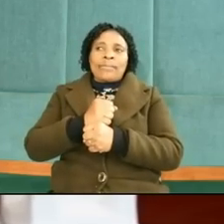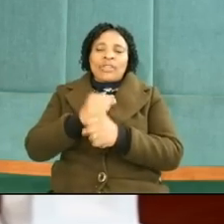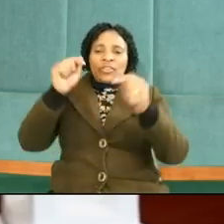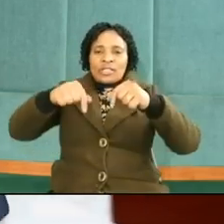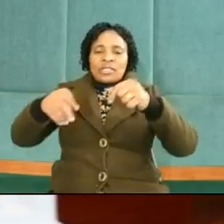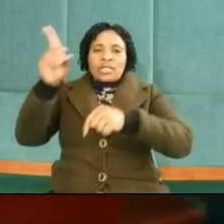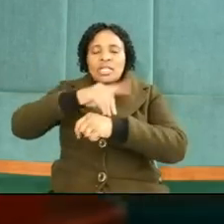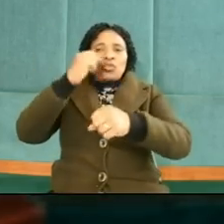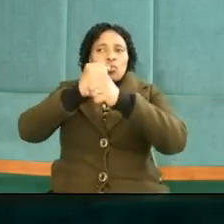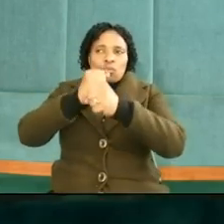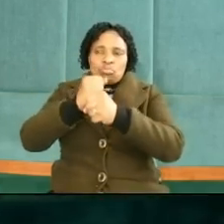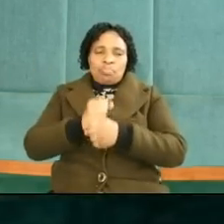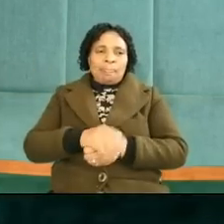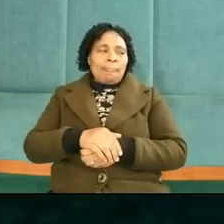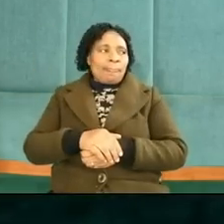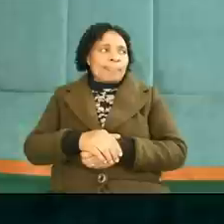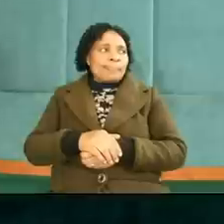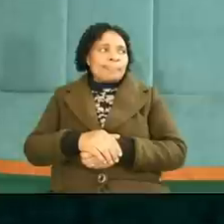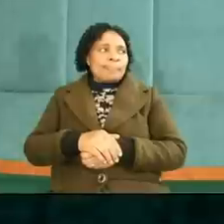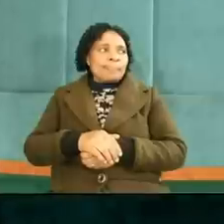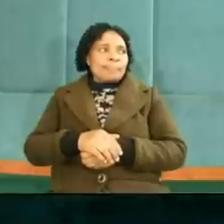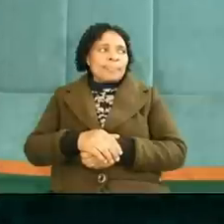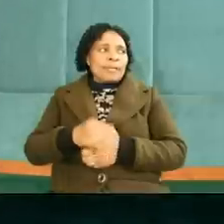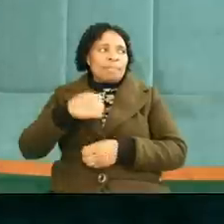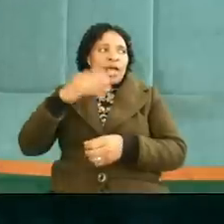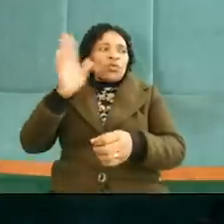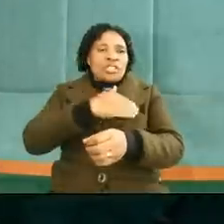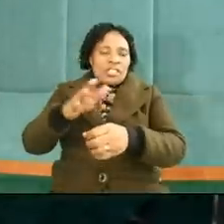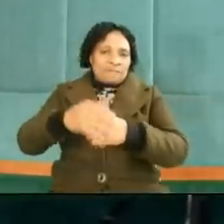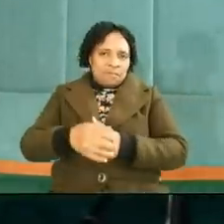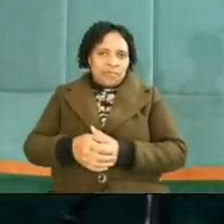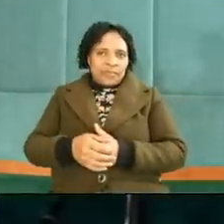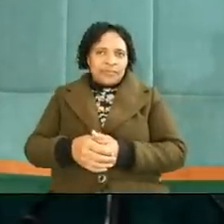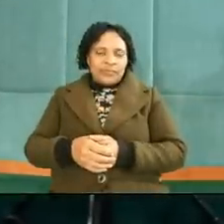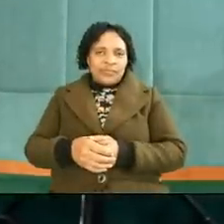This is the day to do it. They're going to sing.